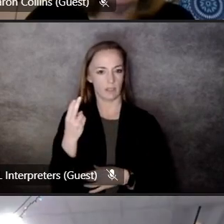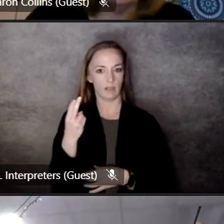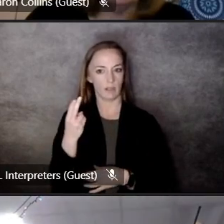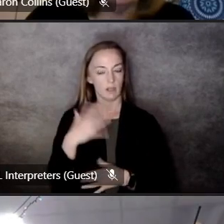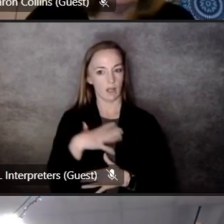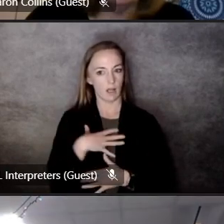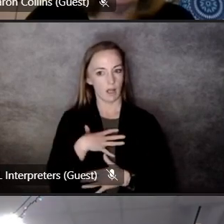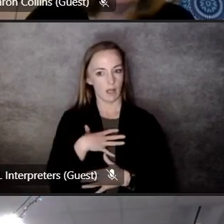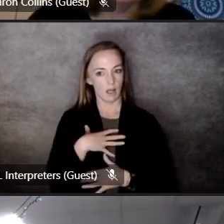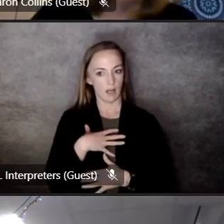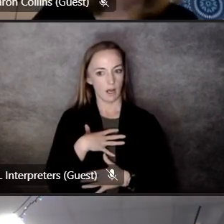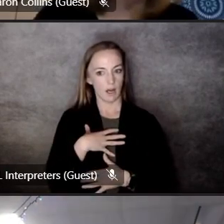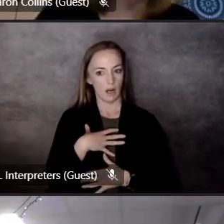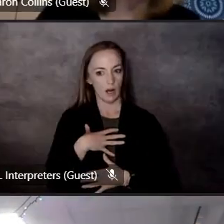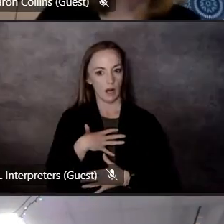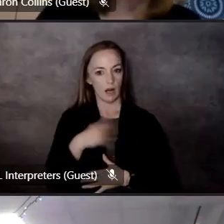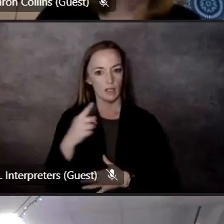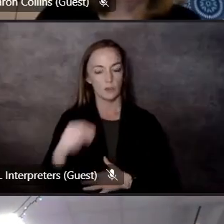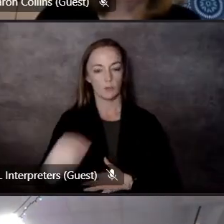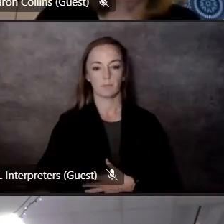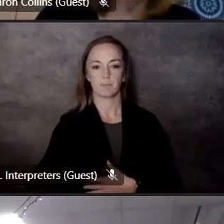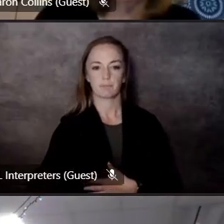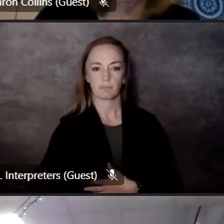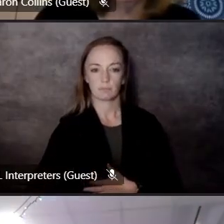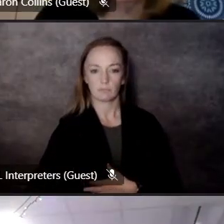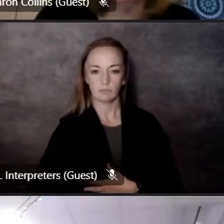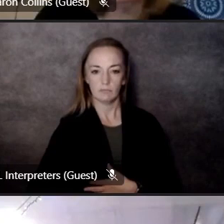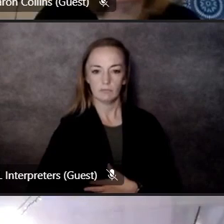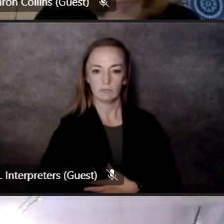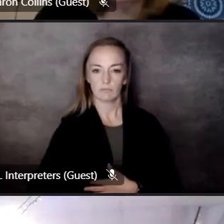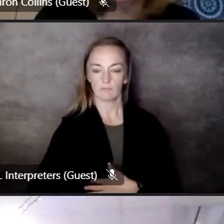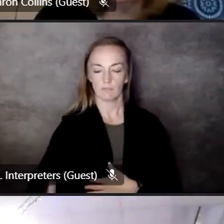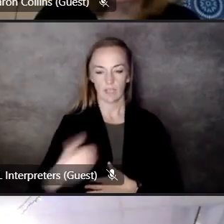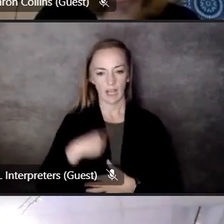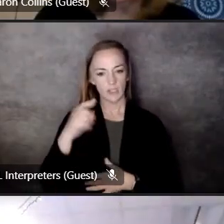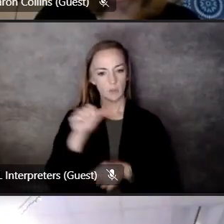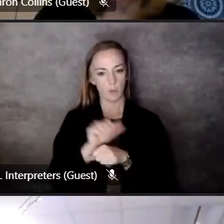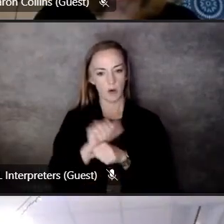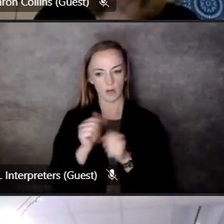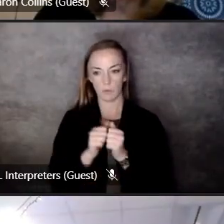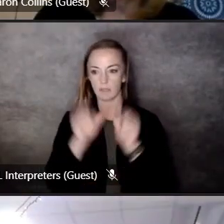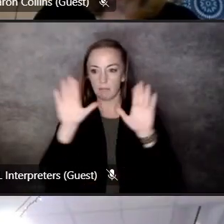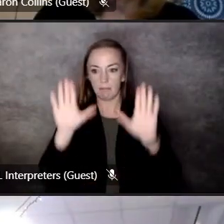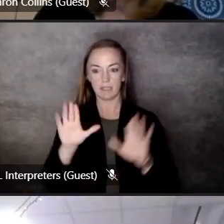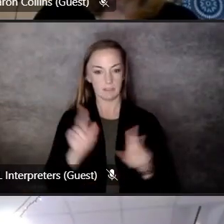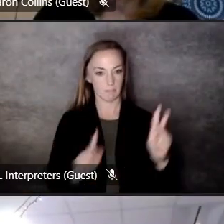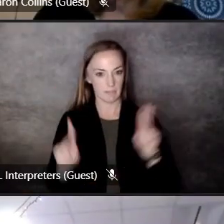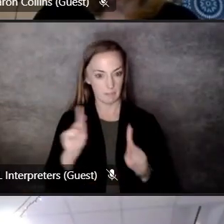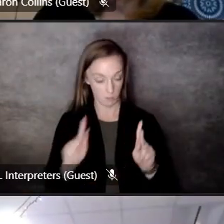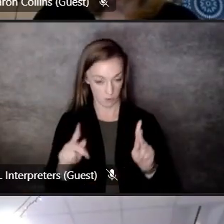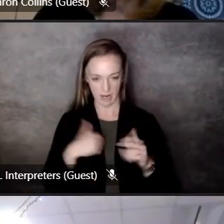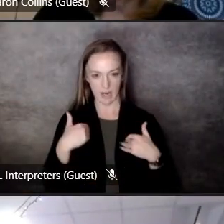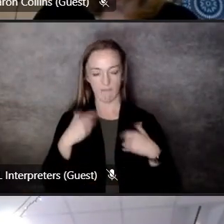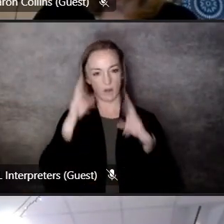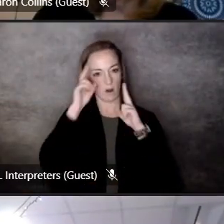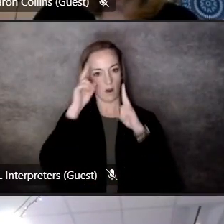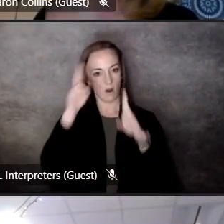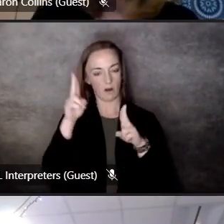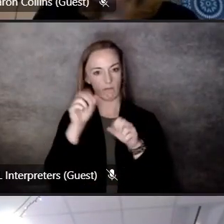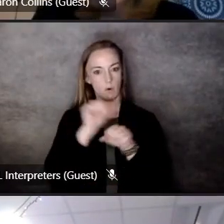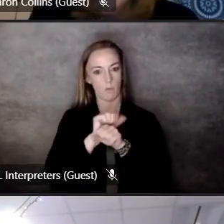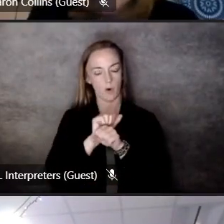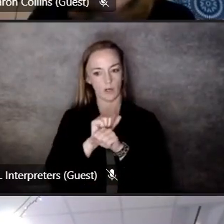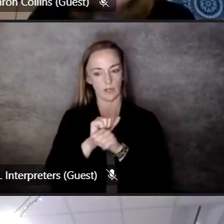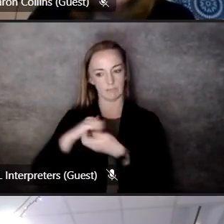I work with just incredible people, and have the honor of working alongside, obviously